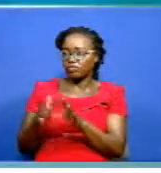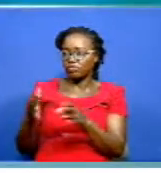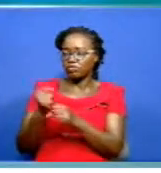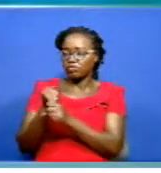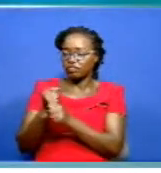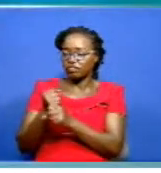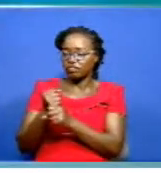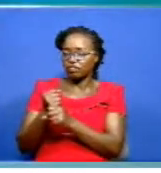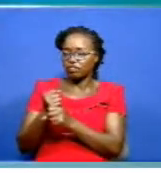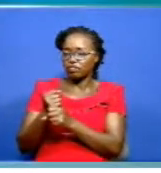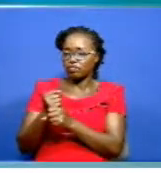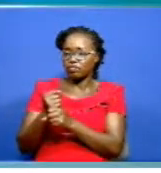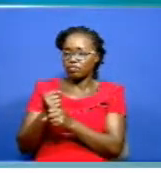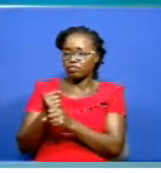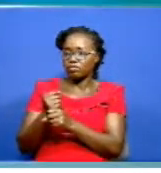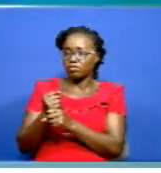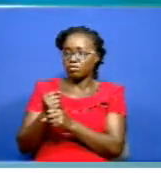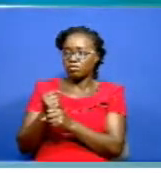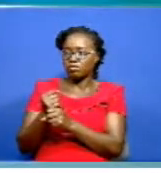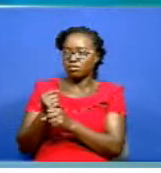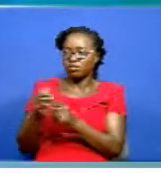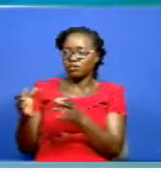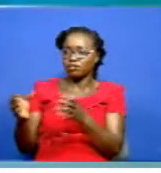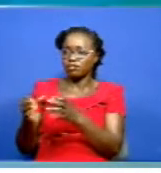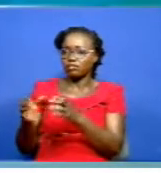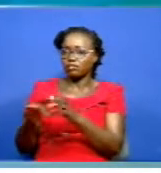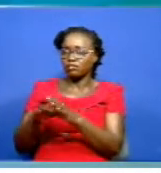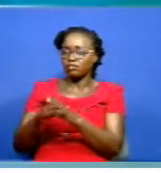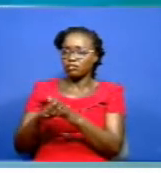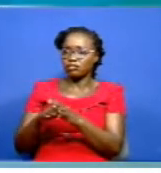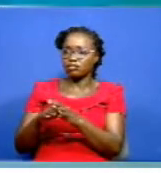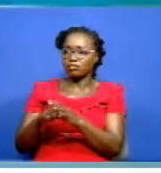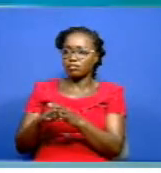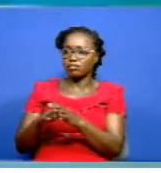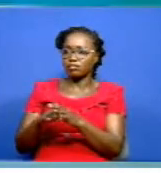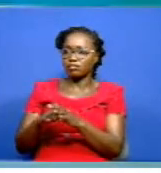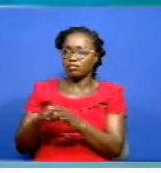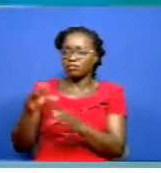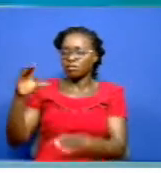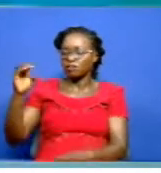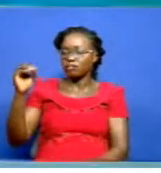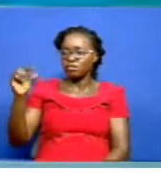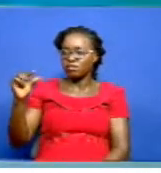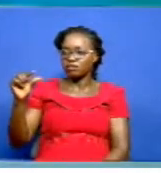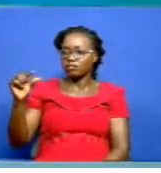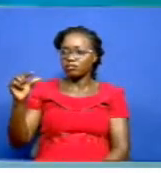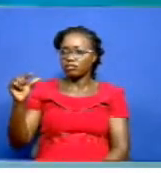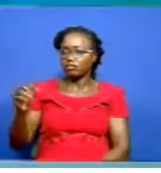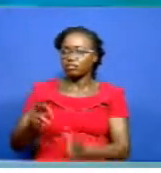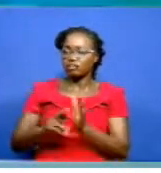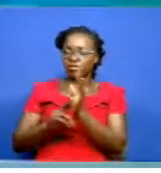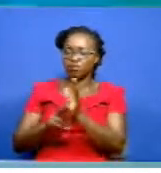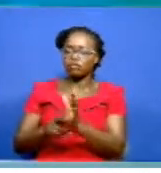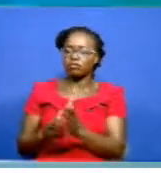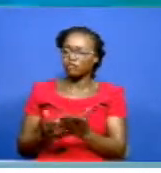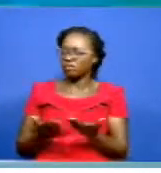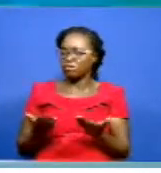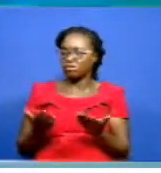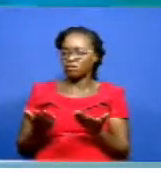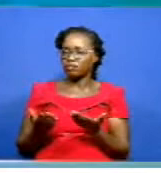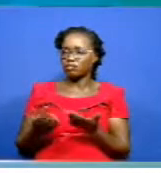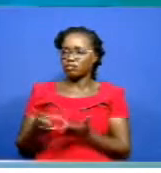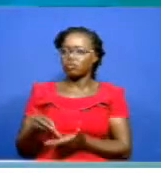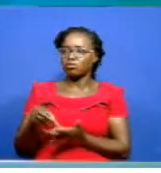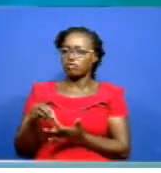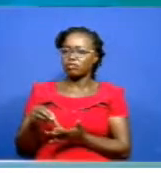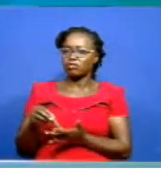we have members of the county, the COG represented. So especially in the,